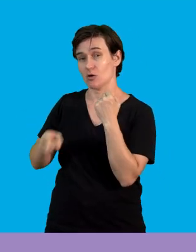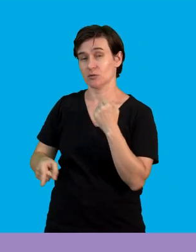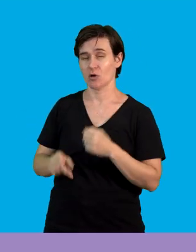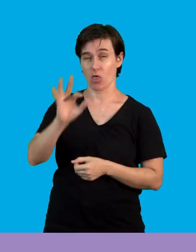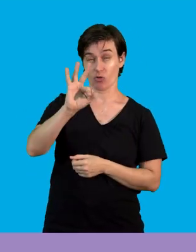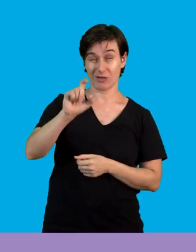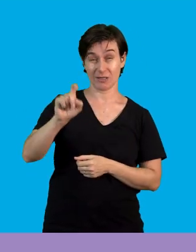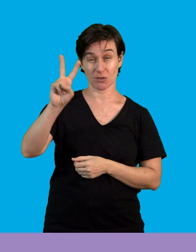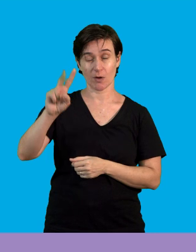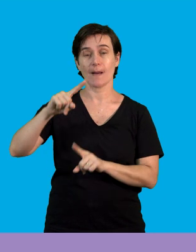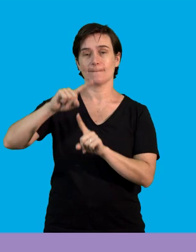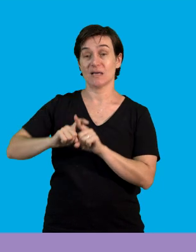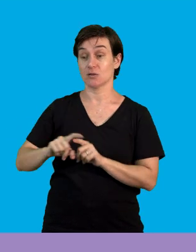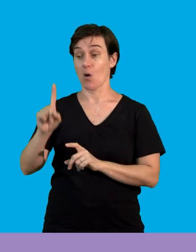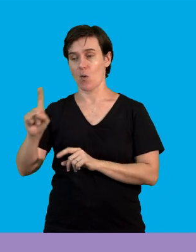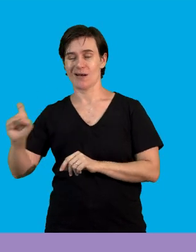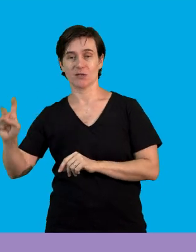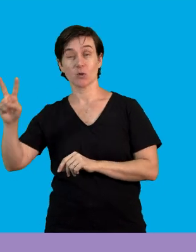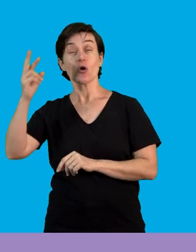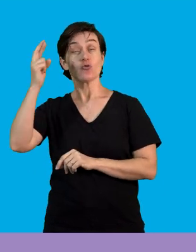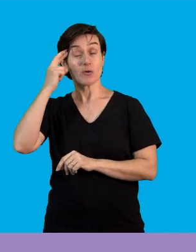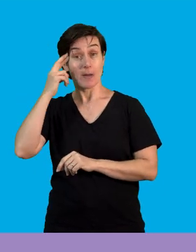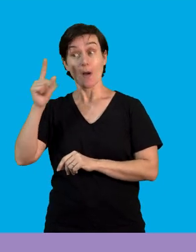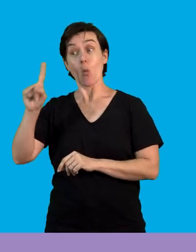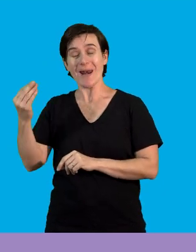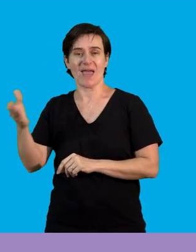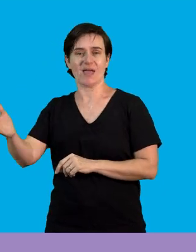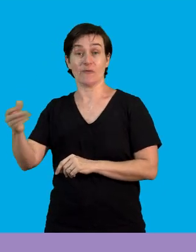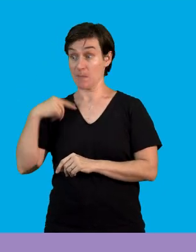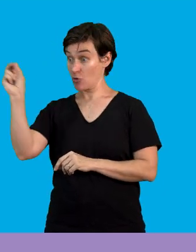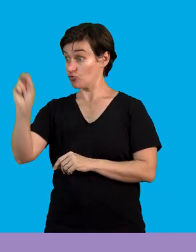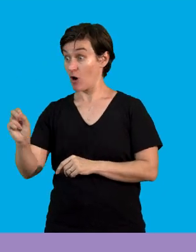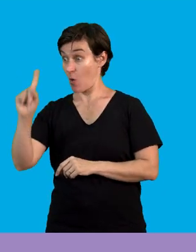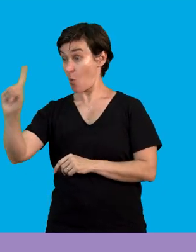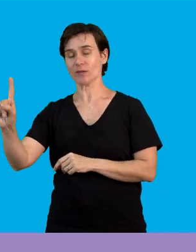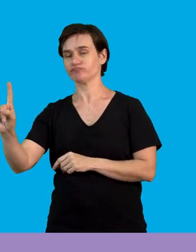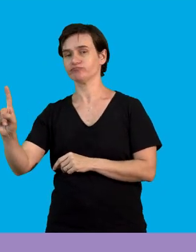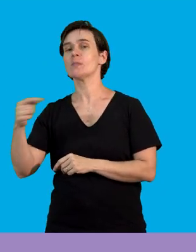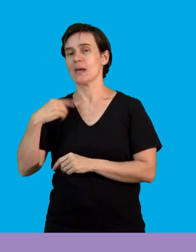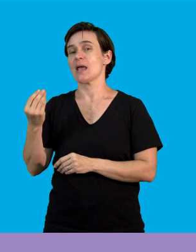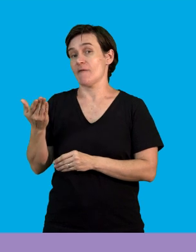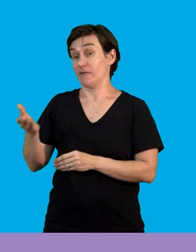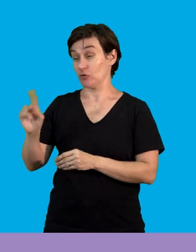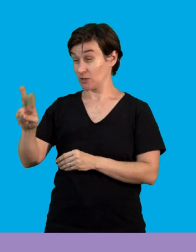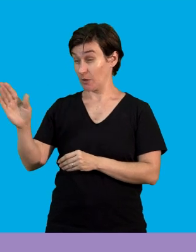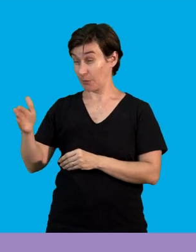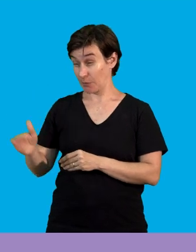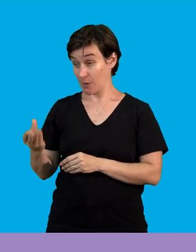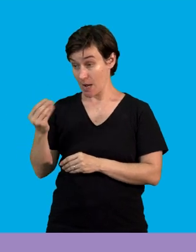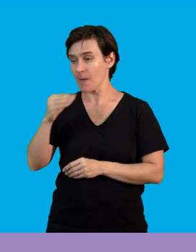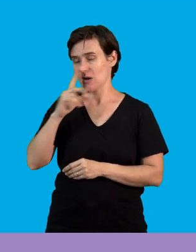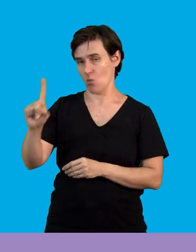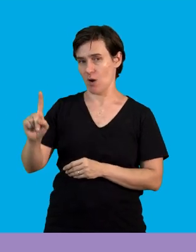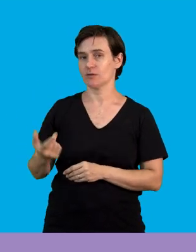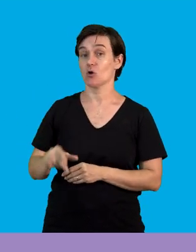would be 3x squared and 1x. Remember, there is a 1 that we have to consider when we are adding. So it would